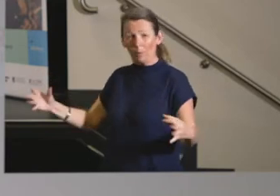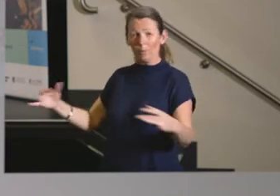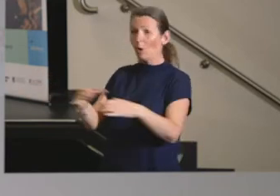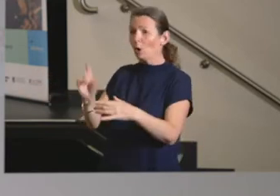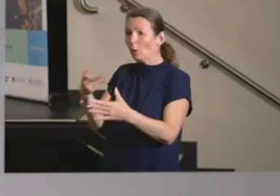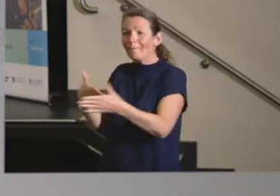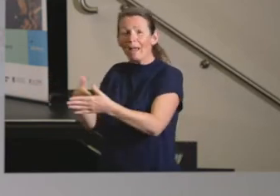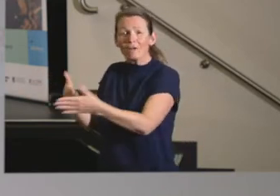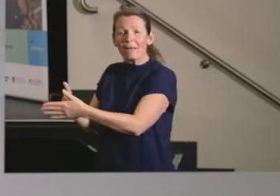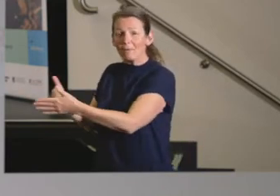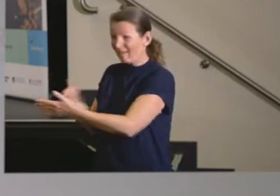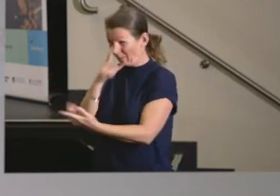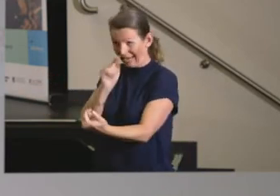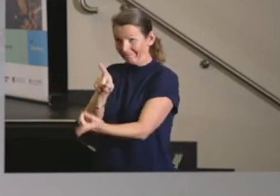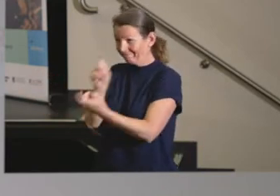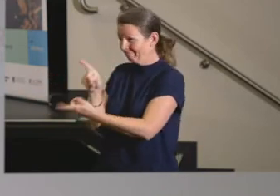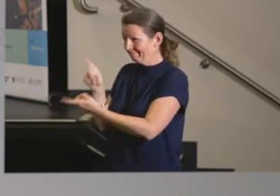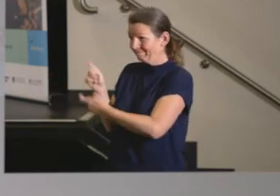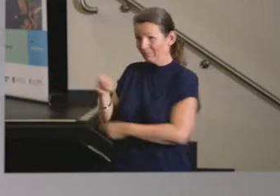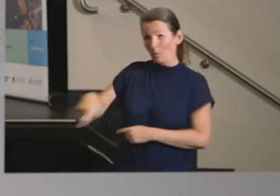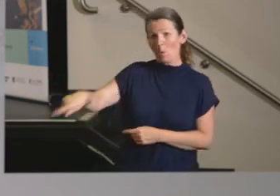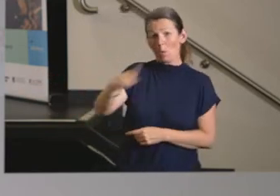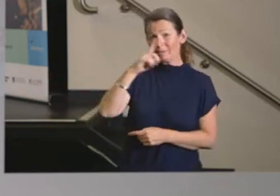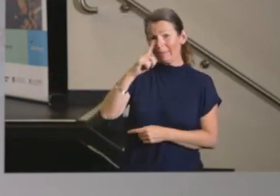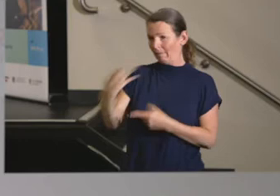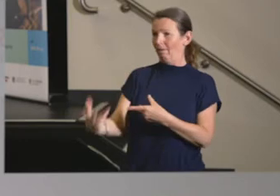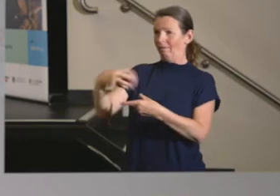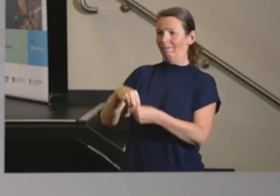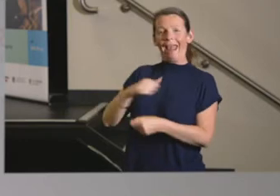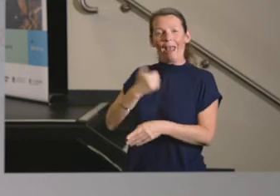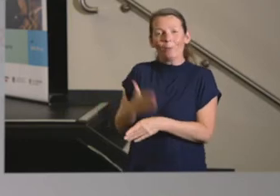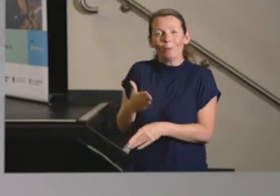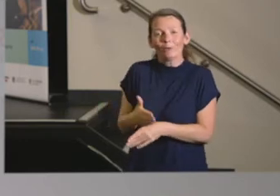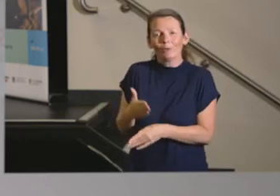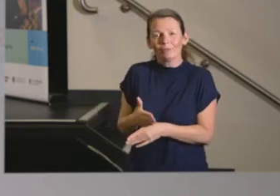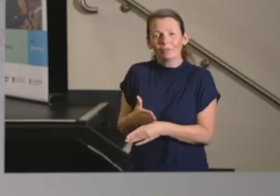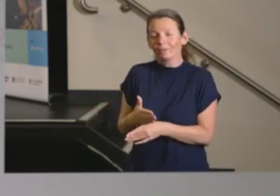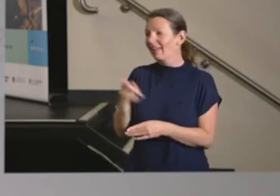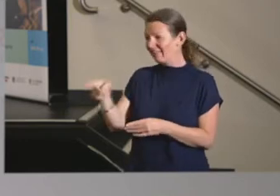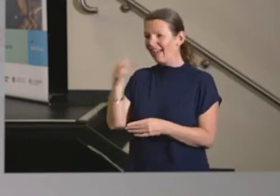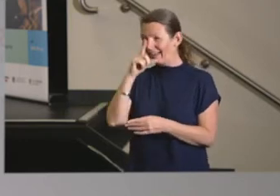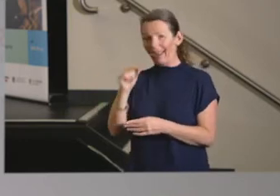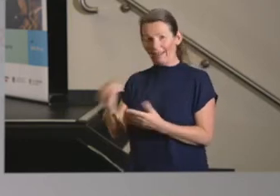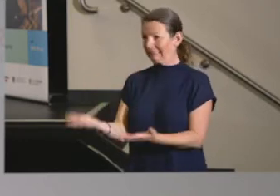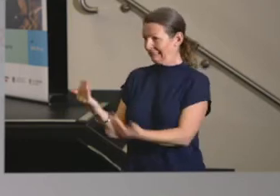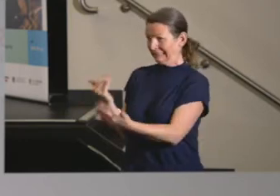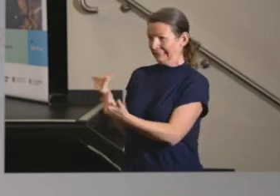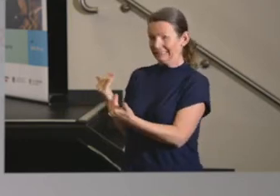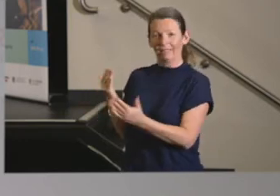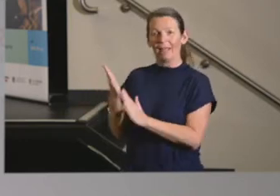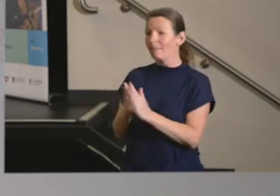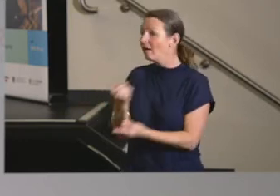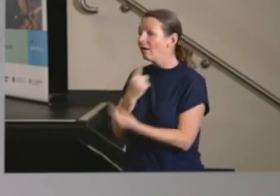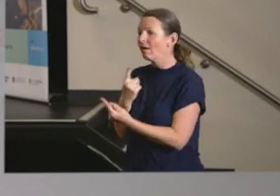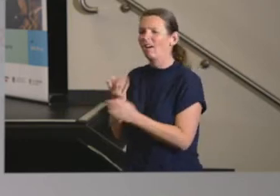most barriers, if we can make sure that they can take part in our work or overcome those barriers, then for the rest of the